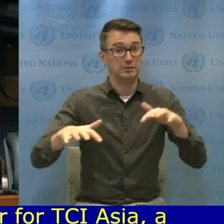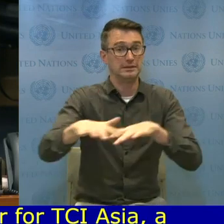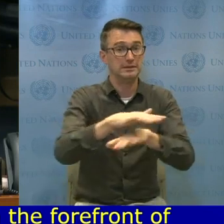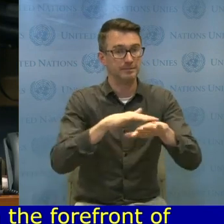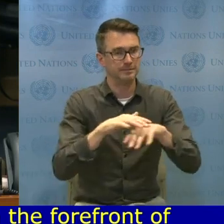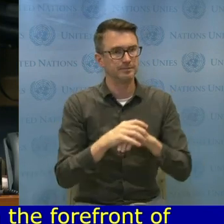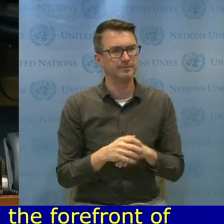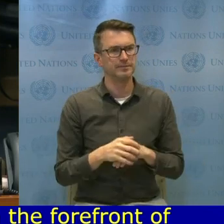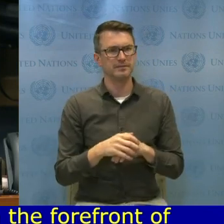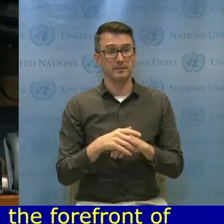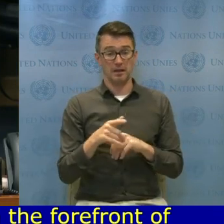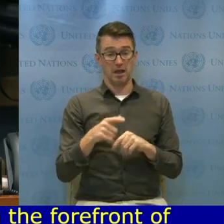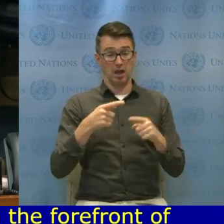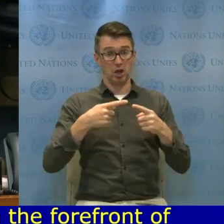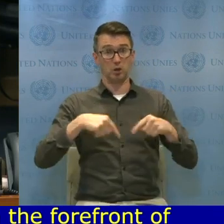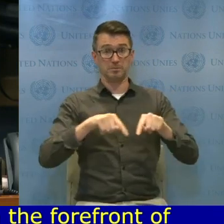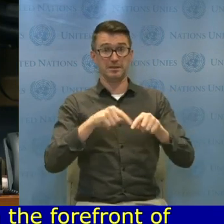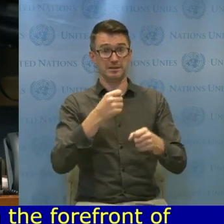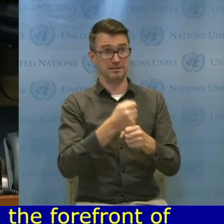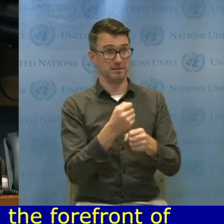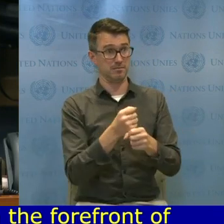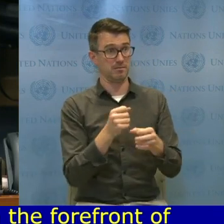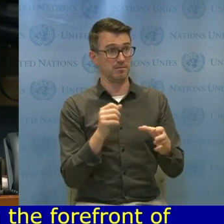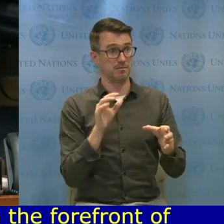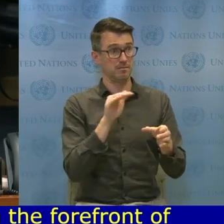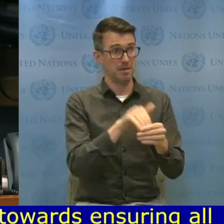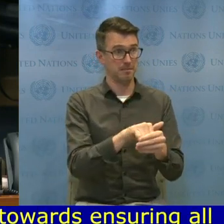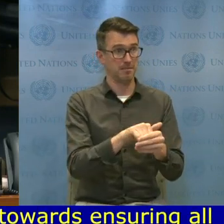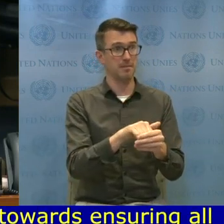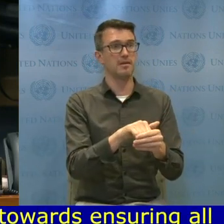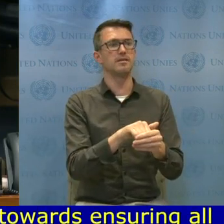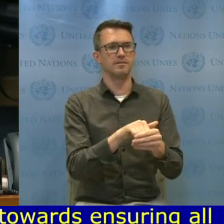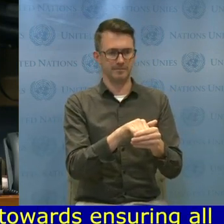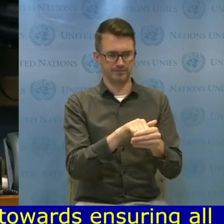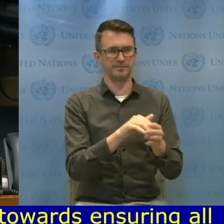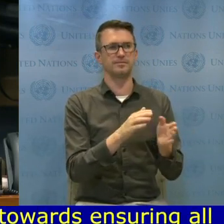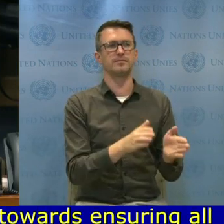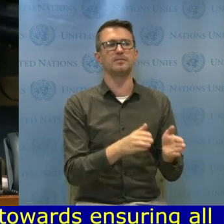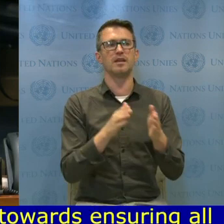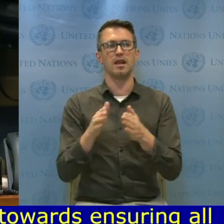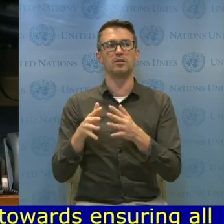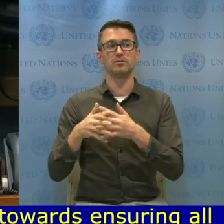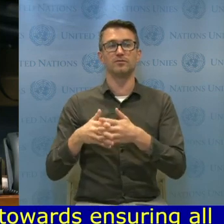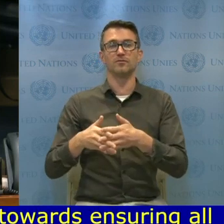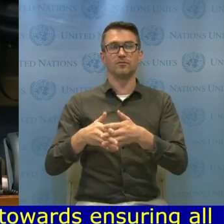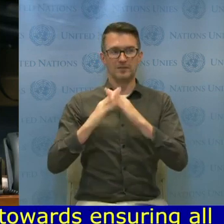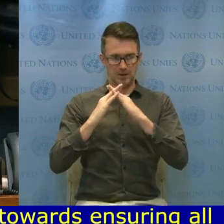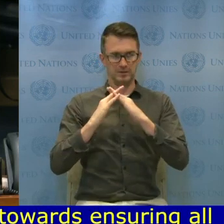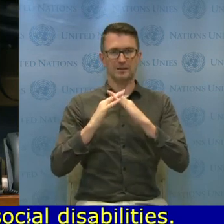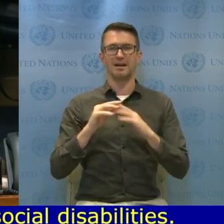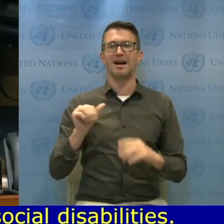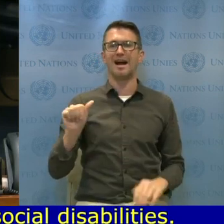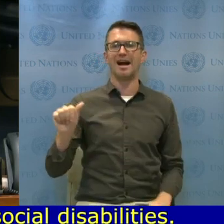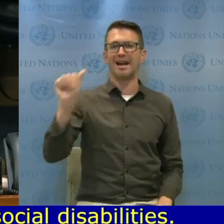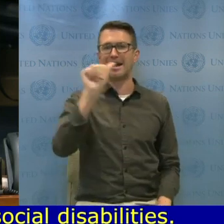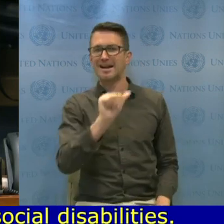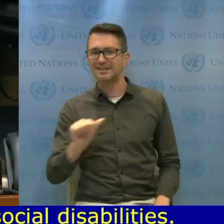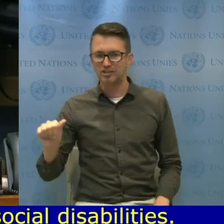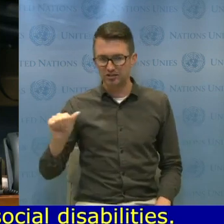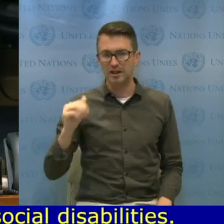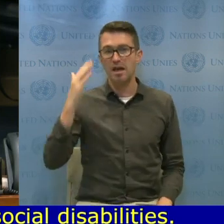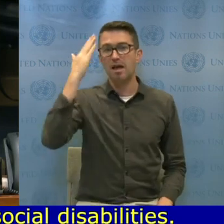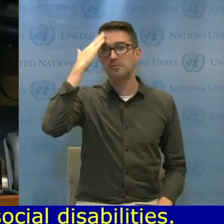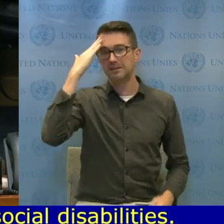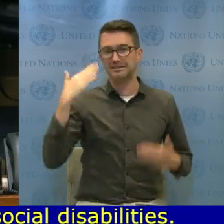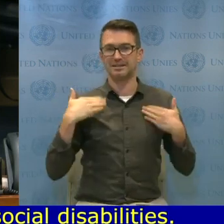is a founder of the Indonesian Mental Health Association and also a lead member of the ASEAN Disability Forum. She brings